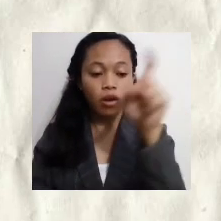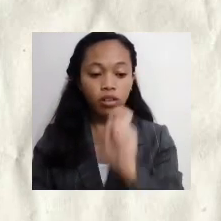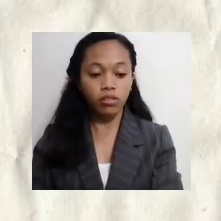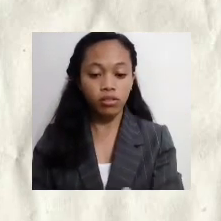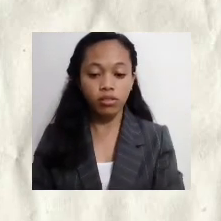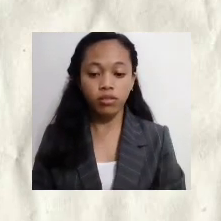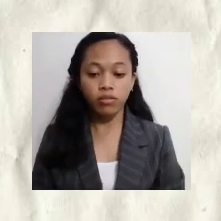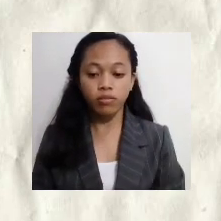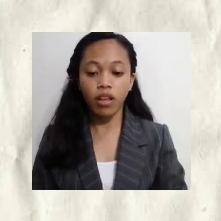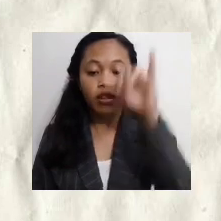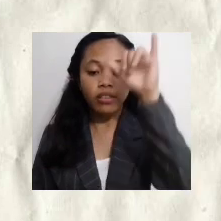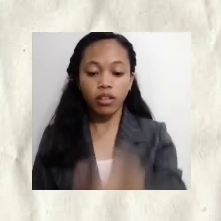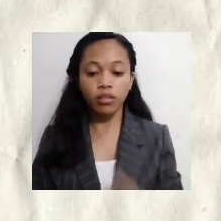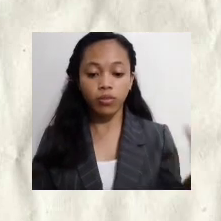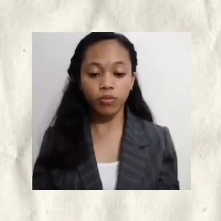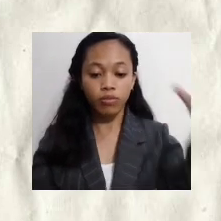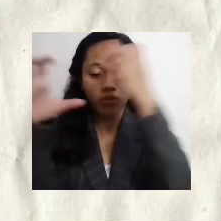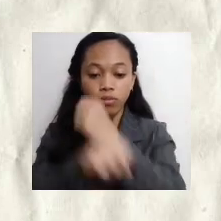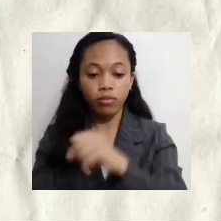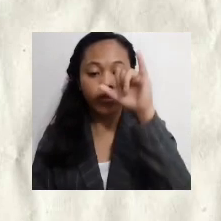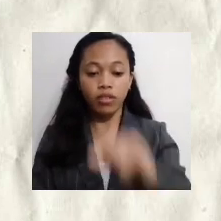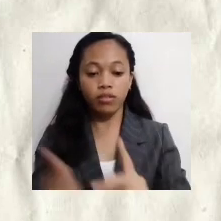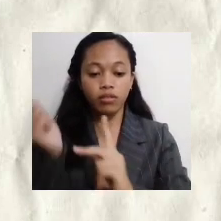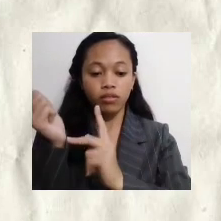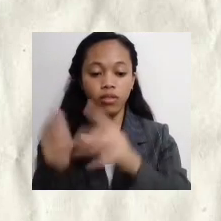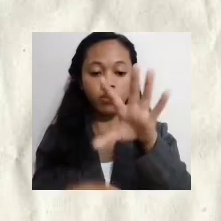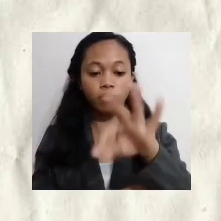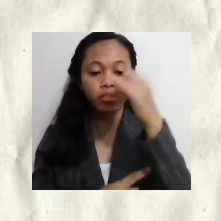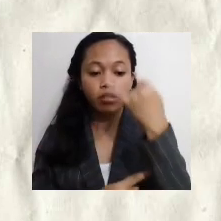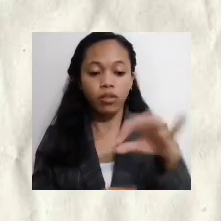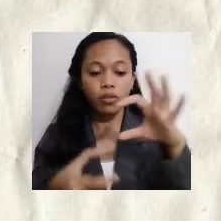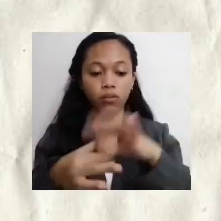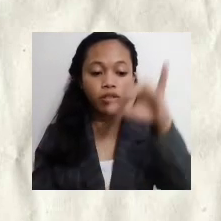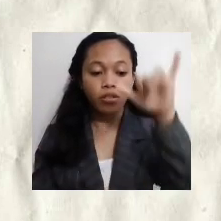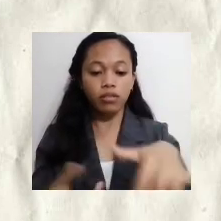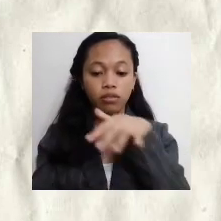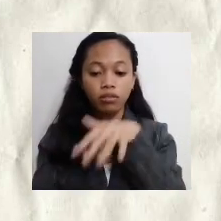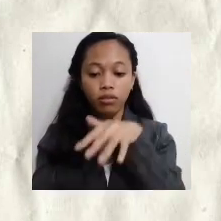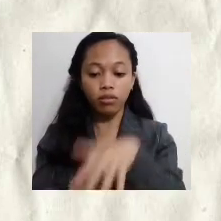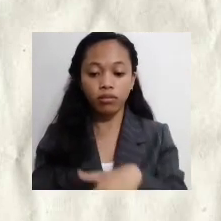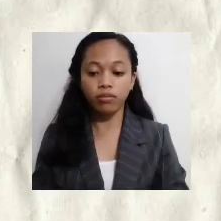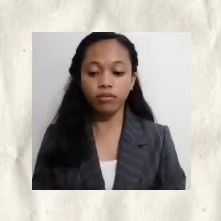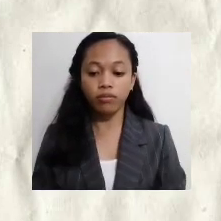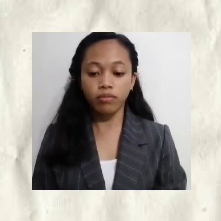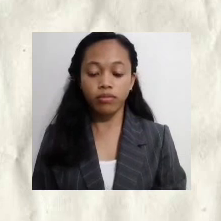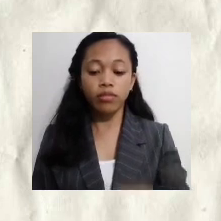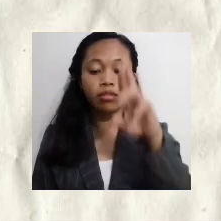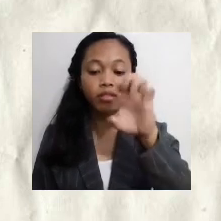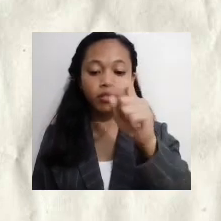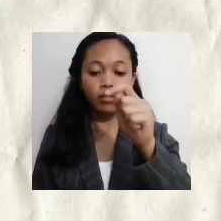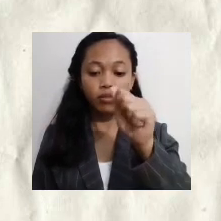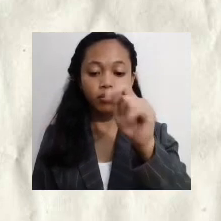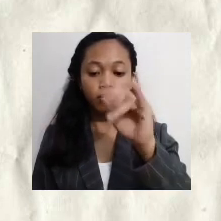following questions in writing your draft. So even in the discussion section, it is important also to have a